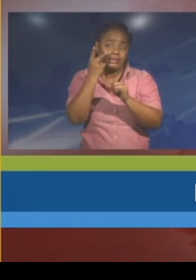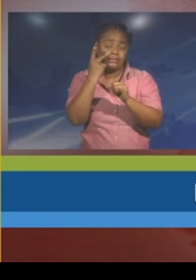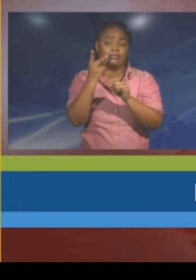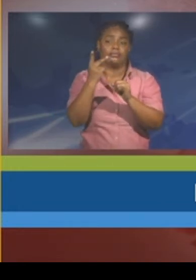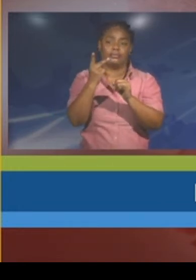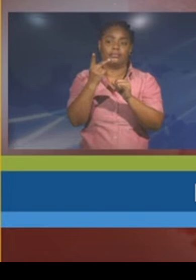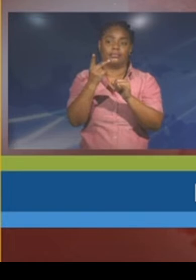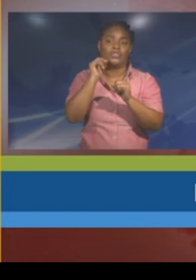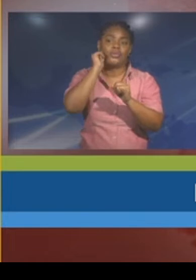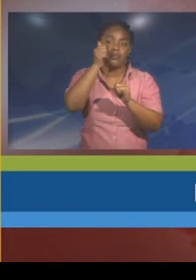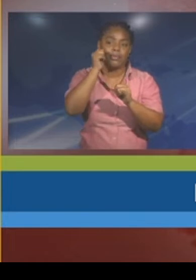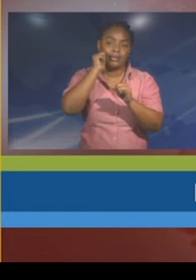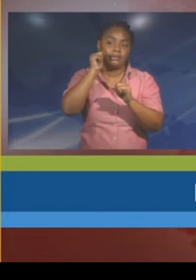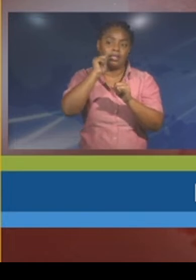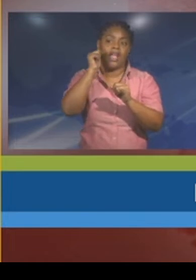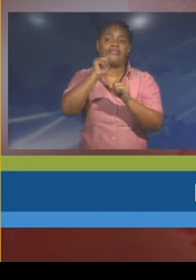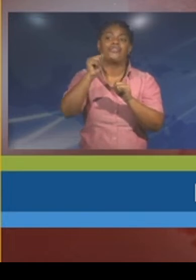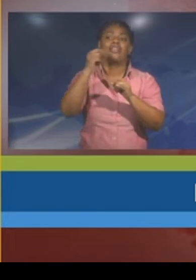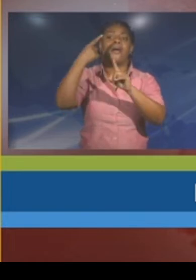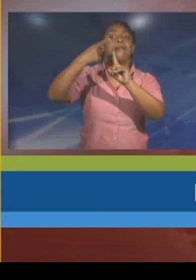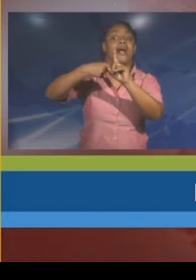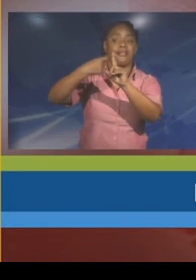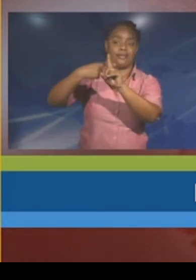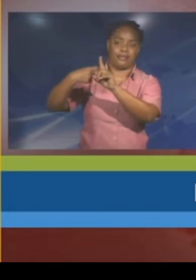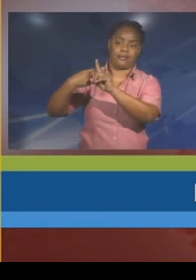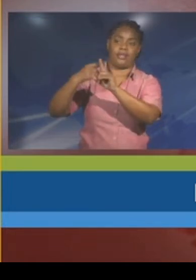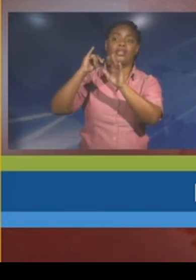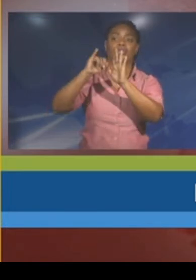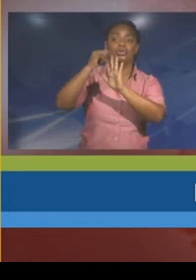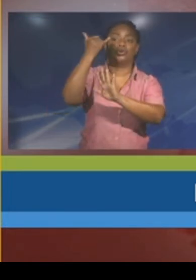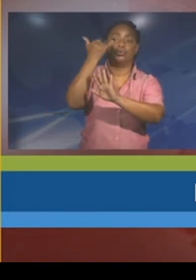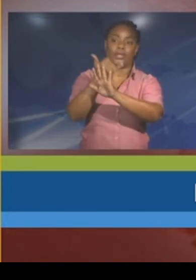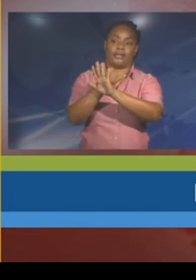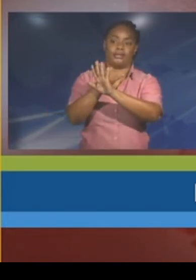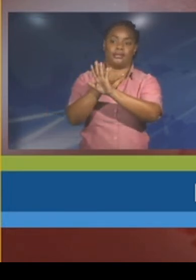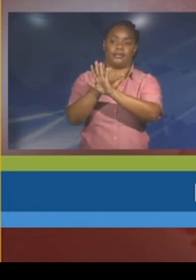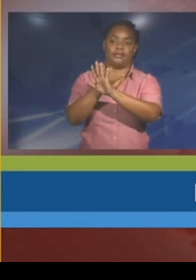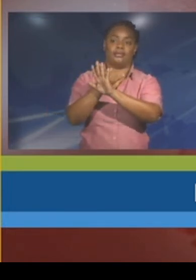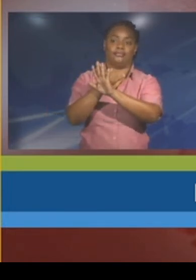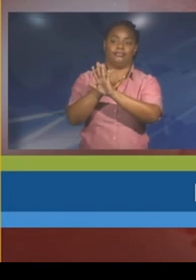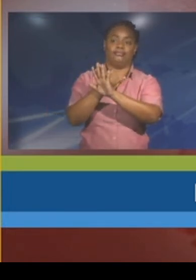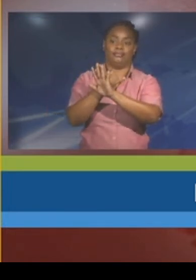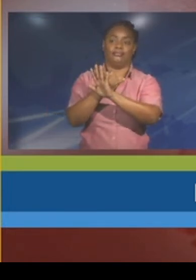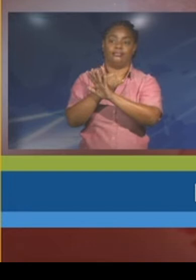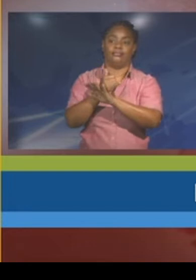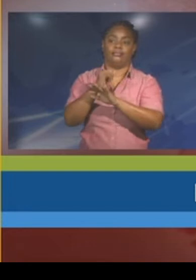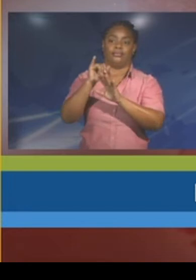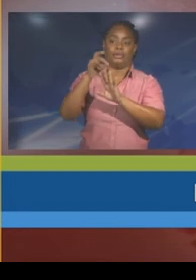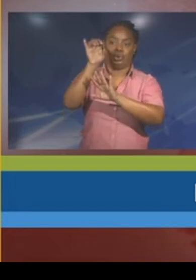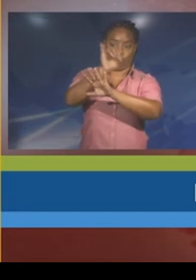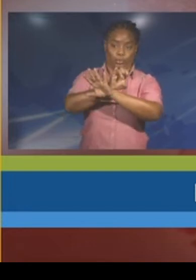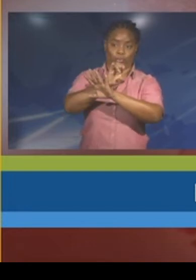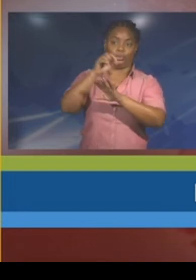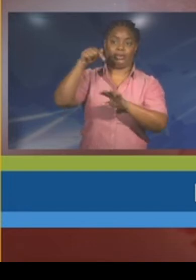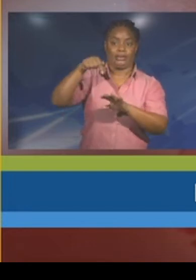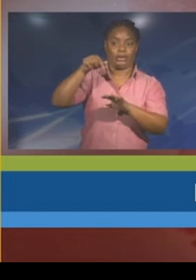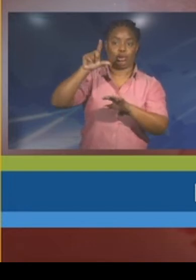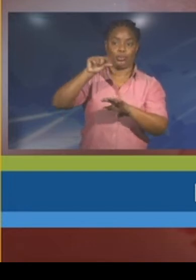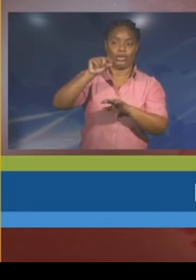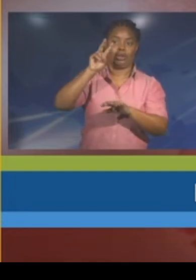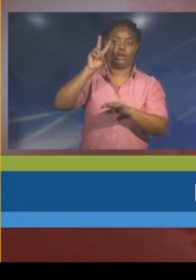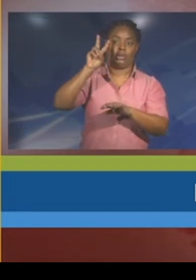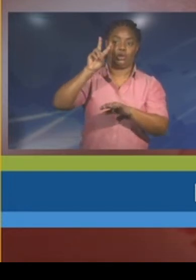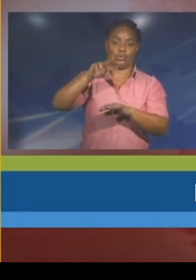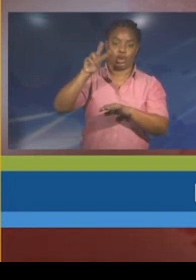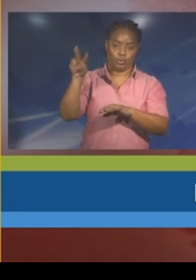counts for the months January to June of 2022. If we look at June, we will see that in the initial